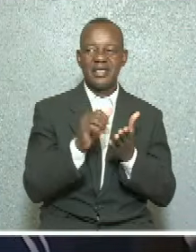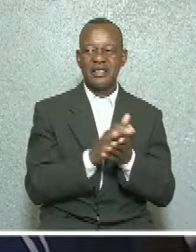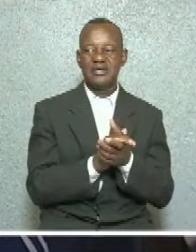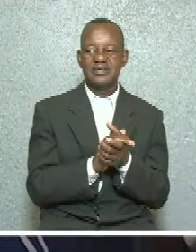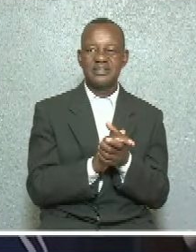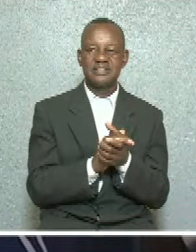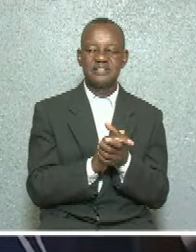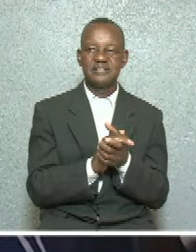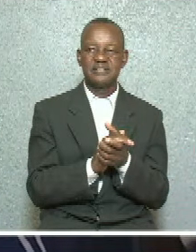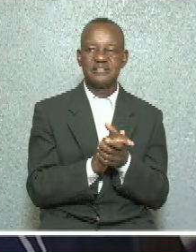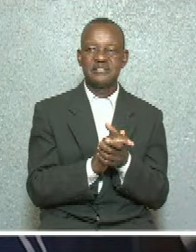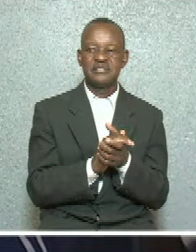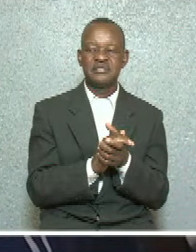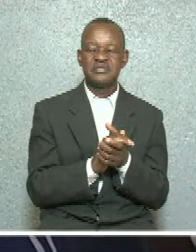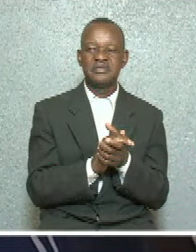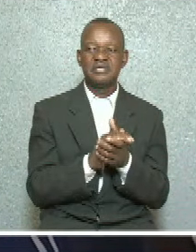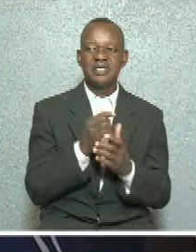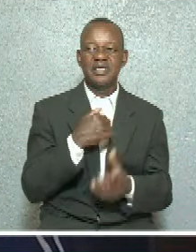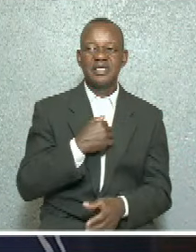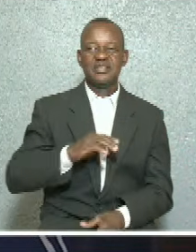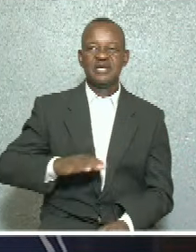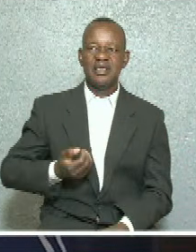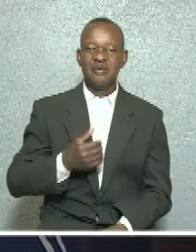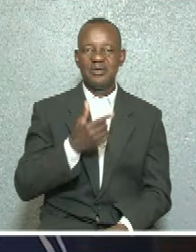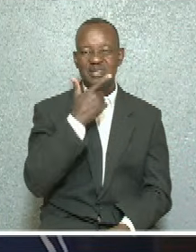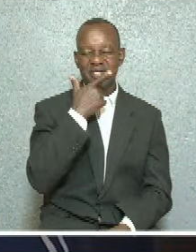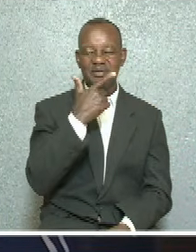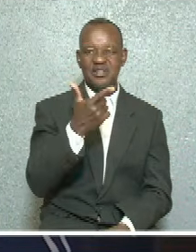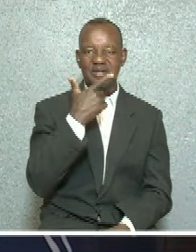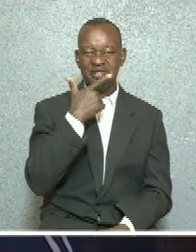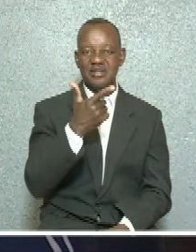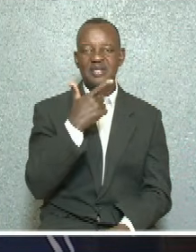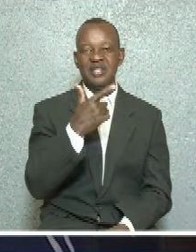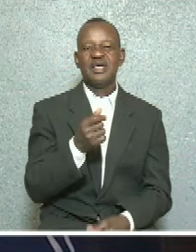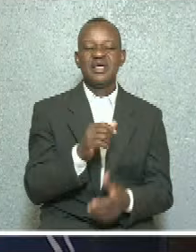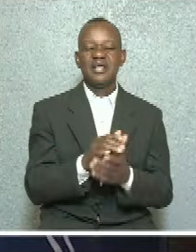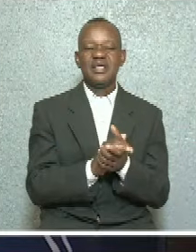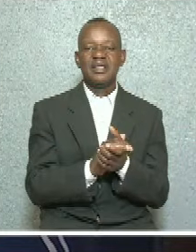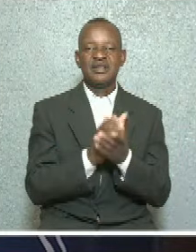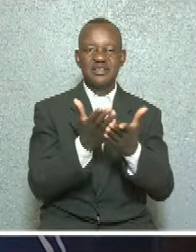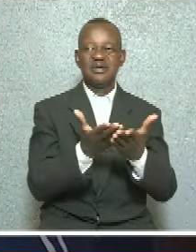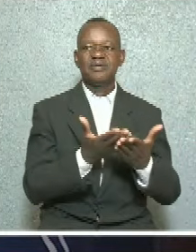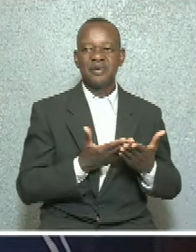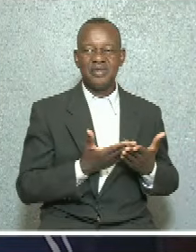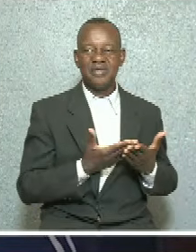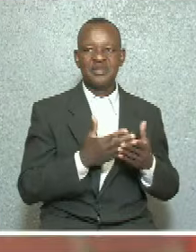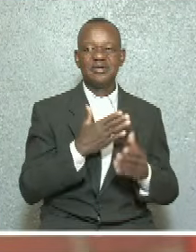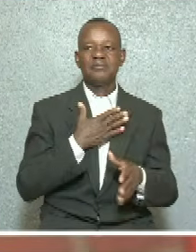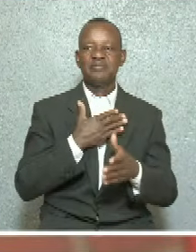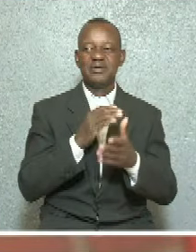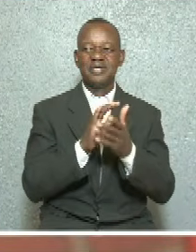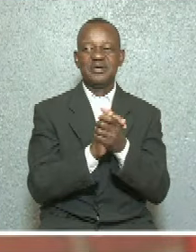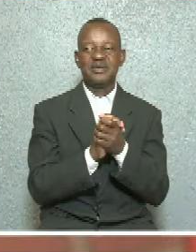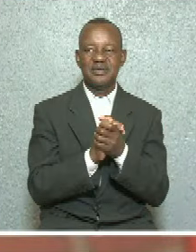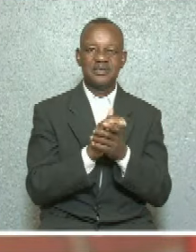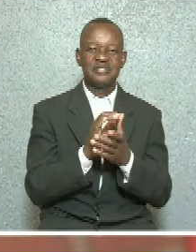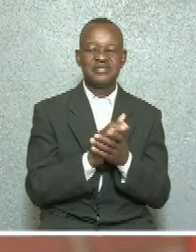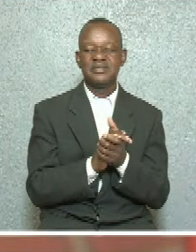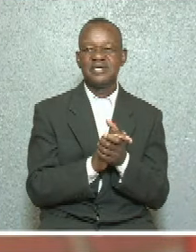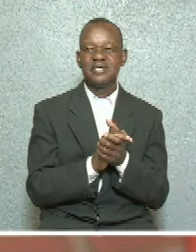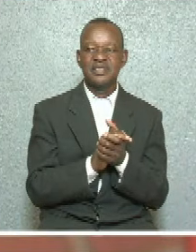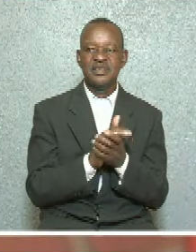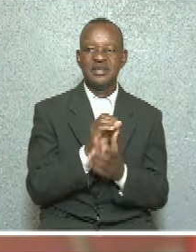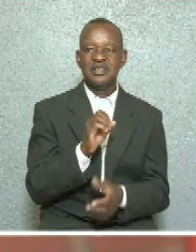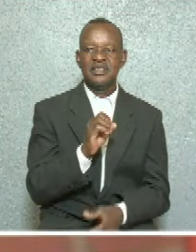And on that note, I'd like to welcome my very dear friend, Sophia Simon. We were together at Concordia during the years that